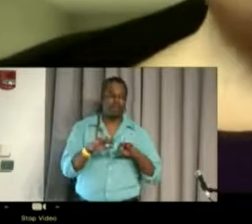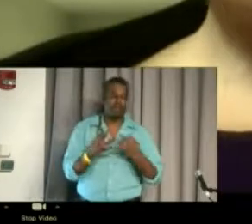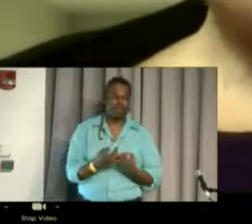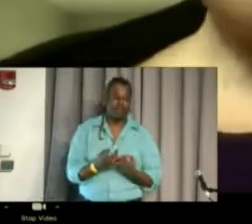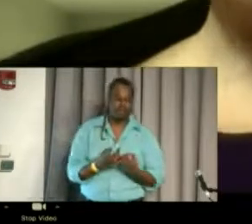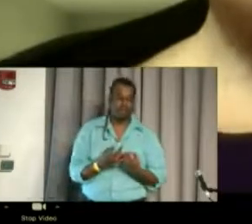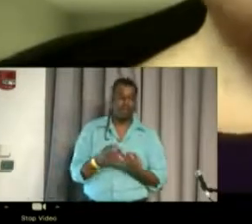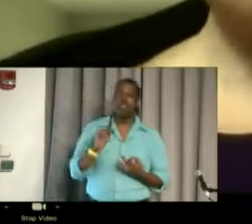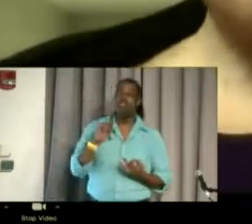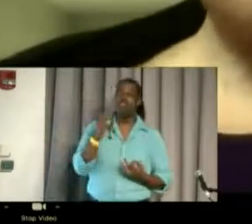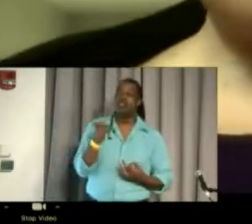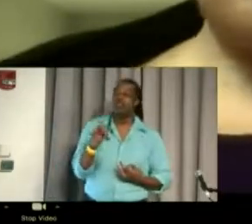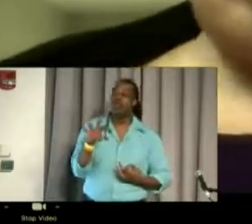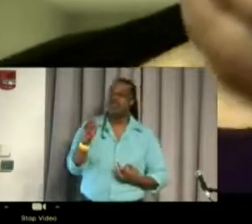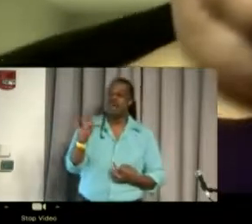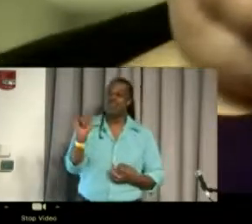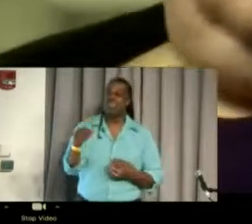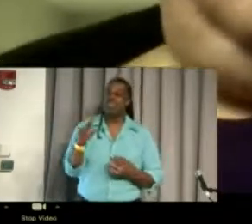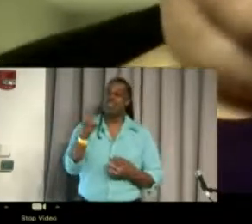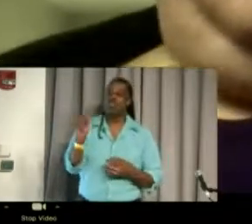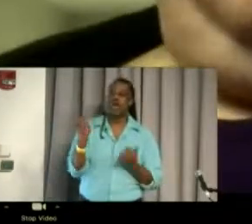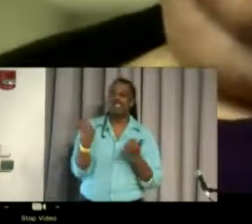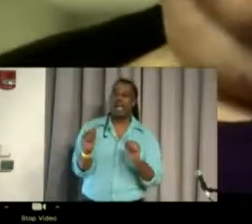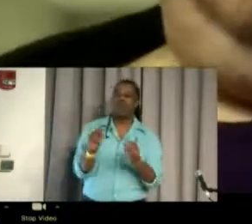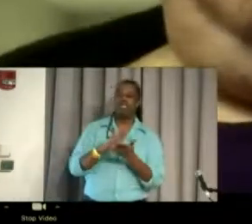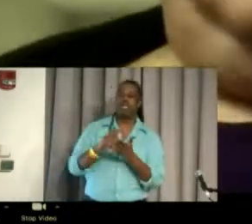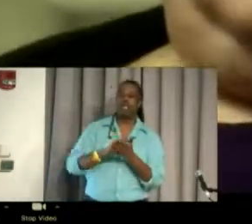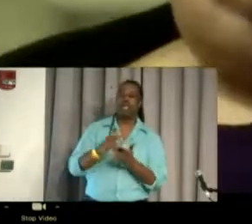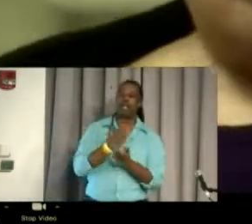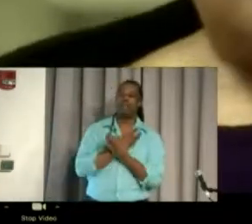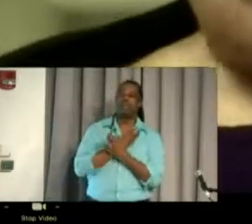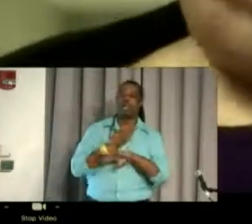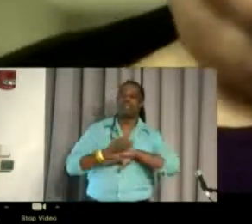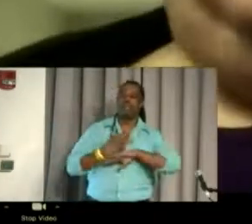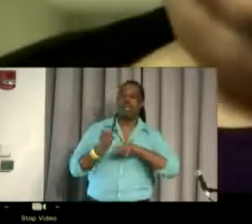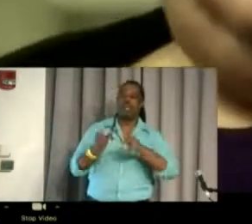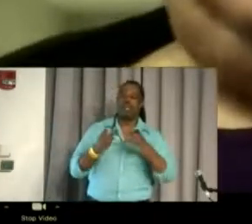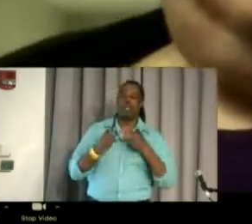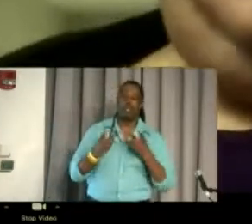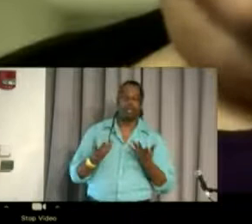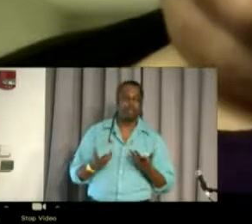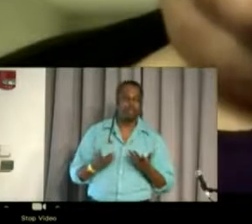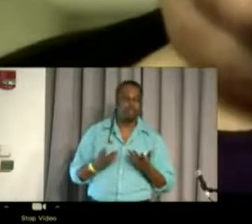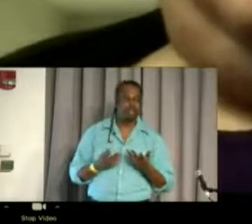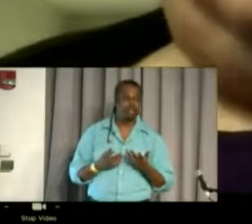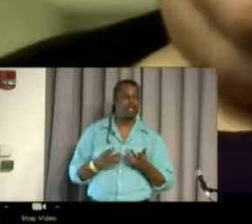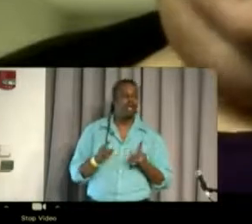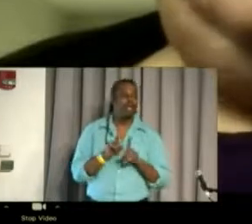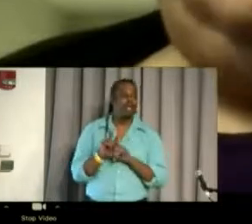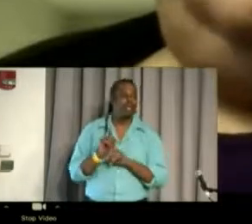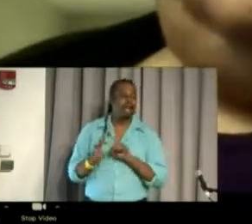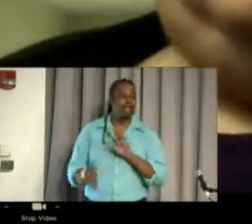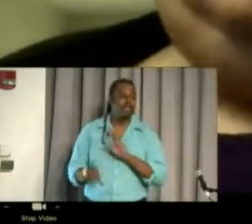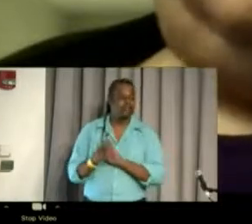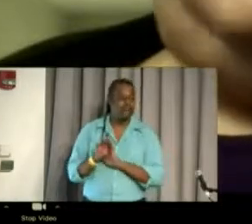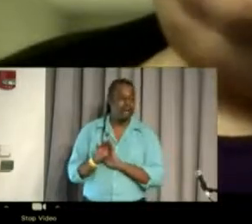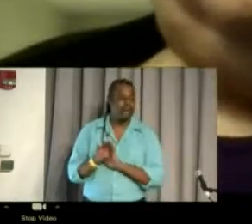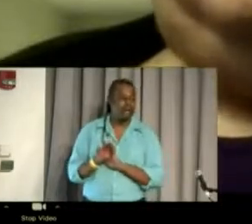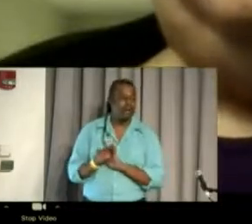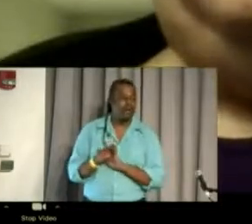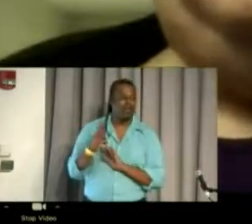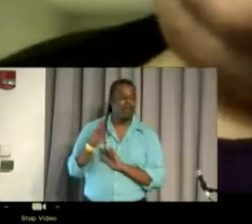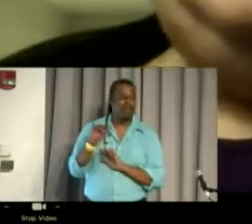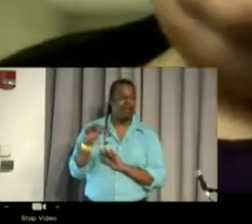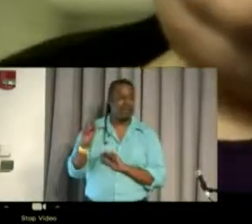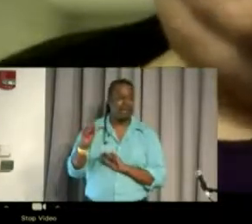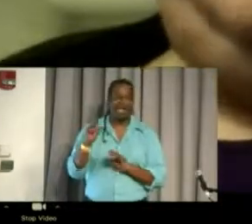effort to clean up toxic waste sites. And it was also found that there was bias in the initial phase